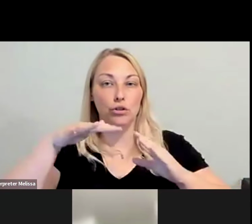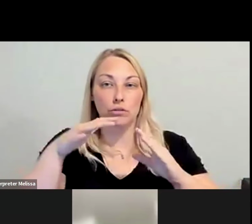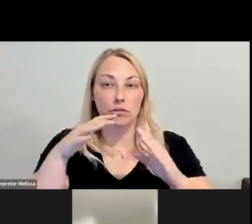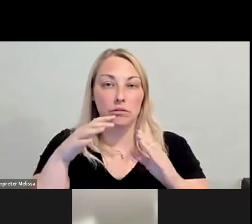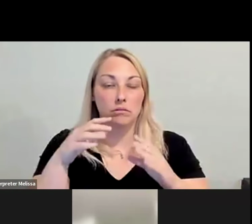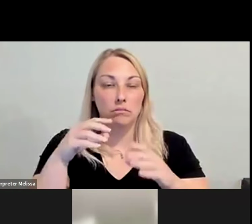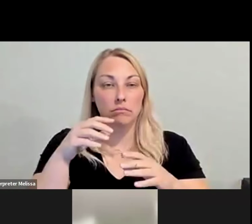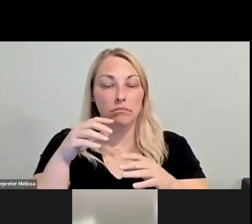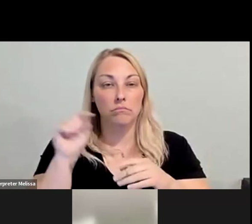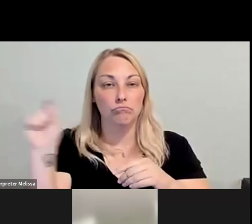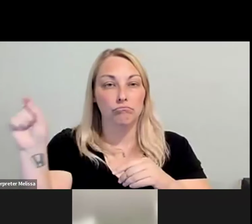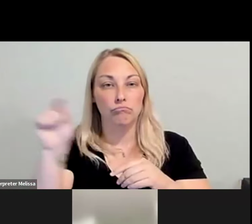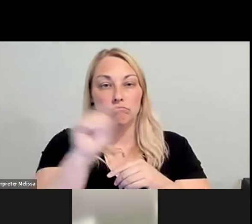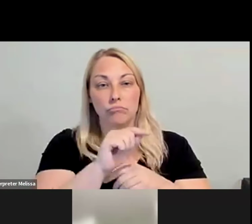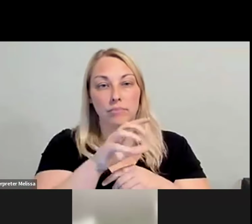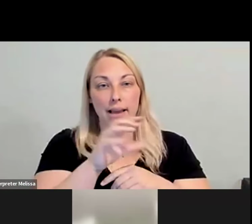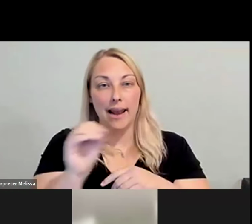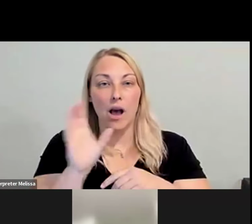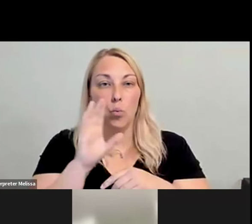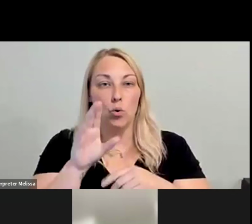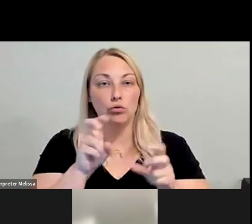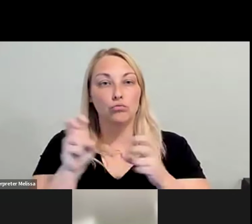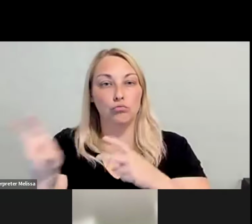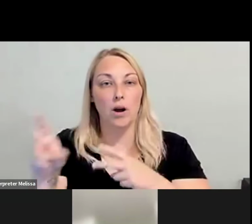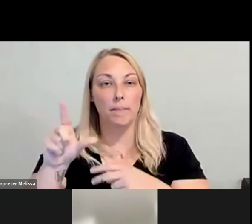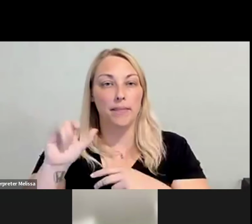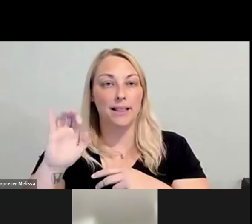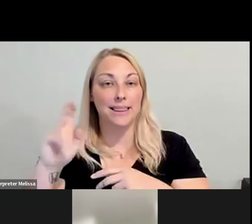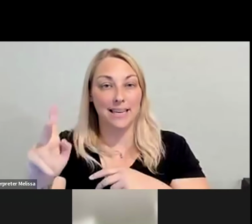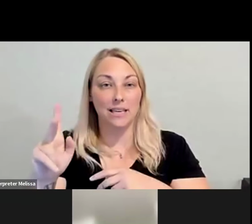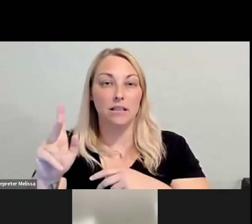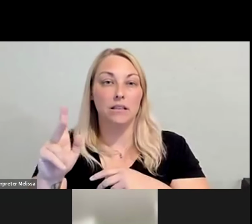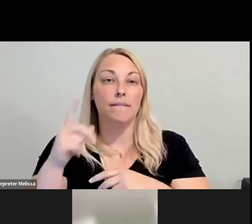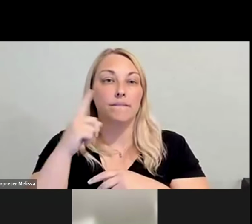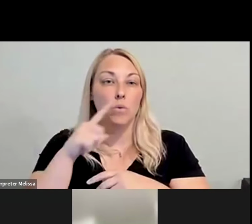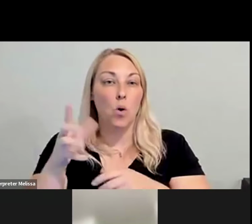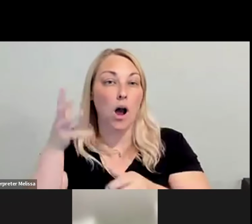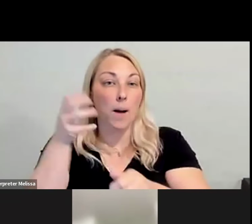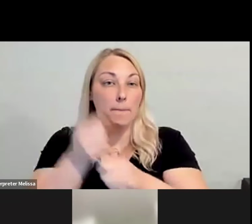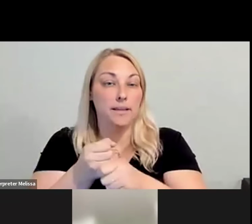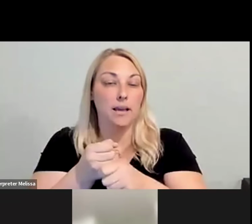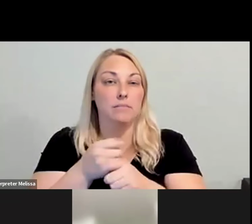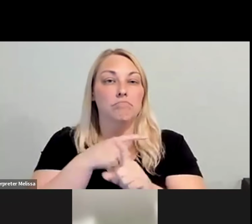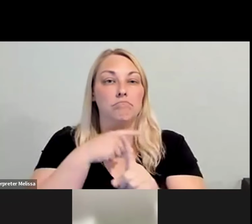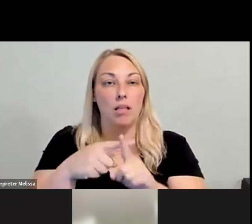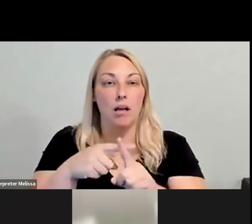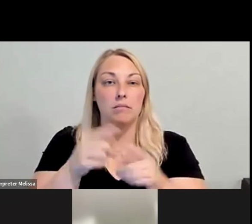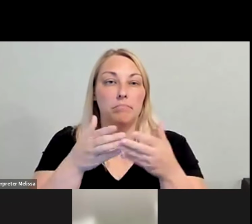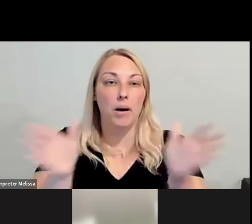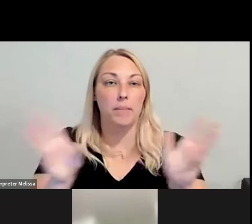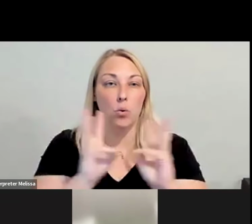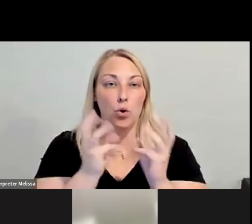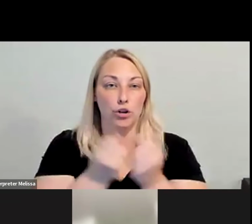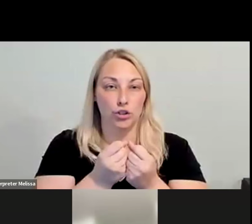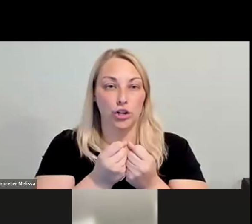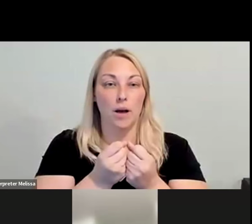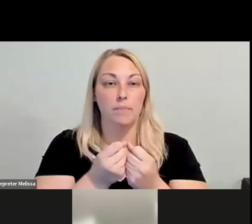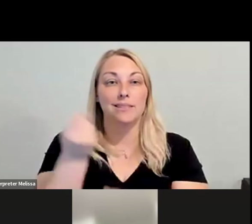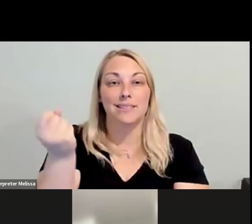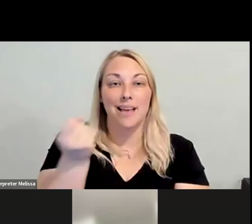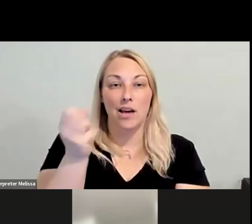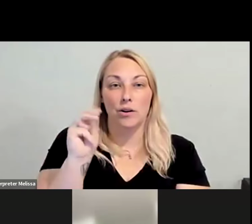for updates as well as sign up to attend the public workshops that will be held on Saturday, May 31st from 11